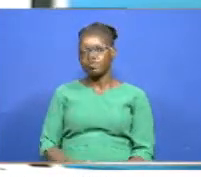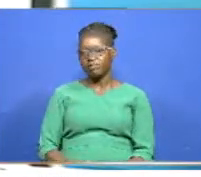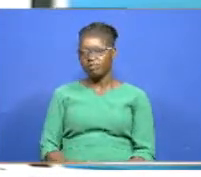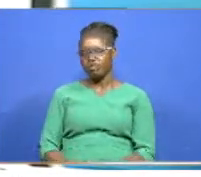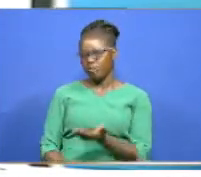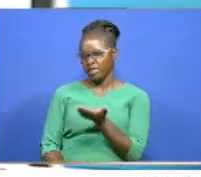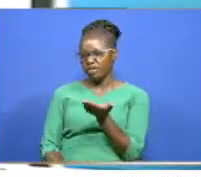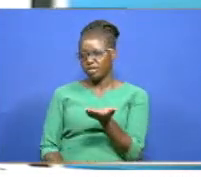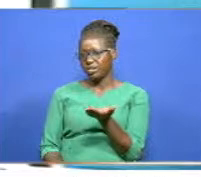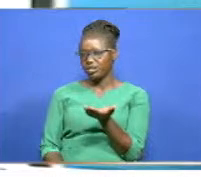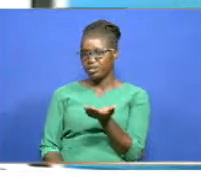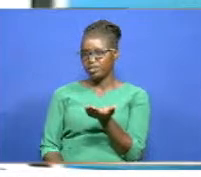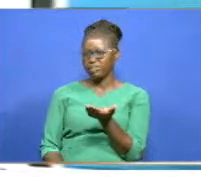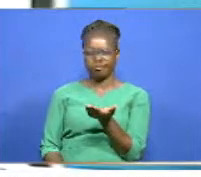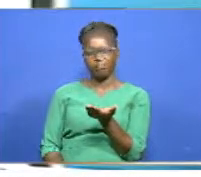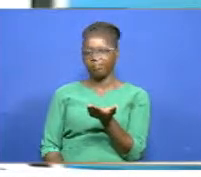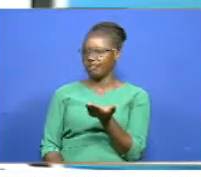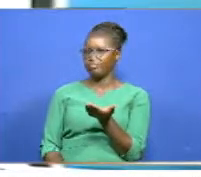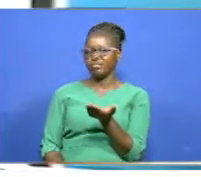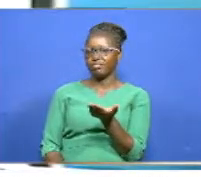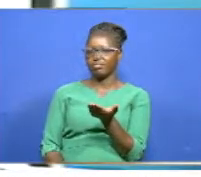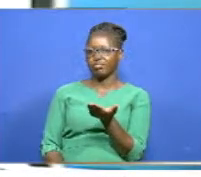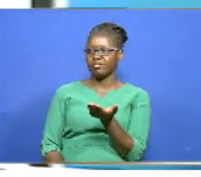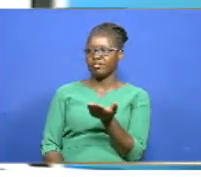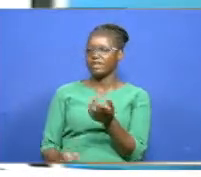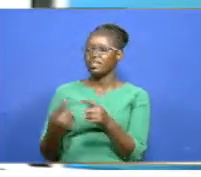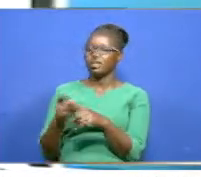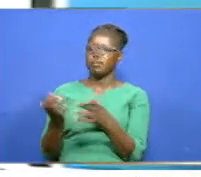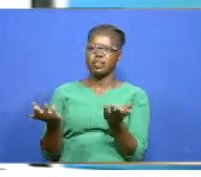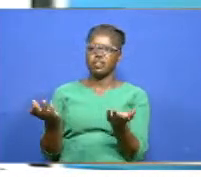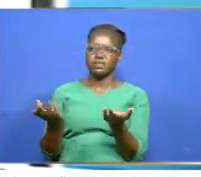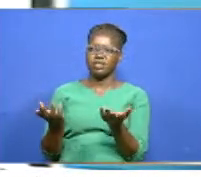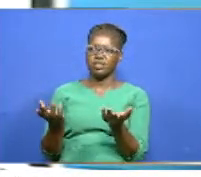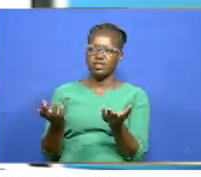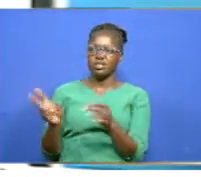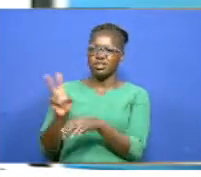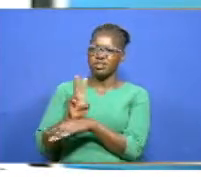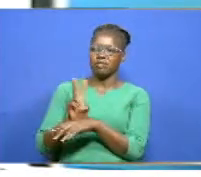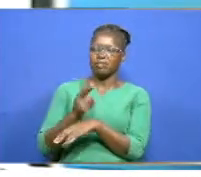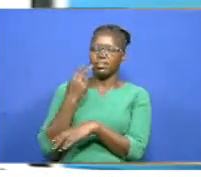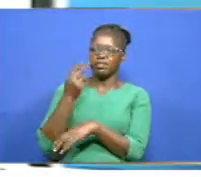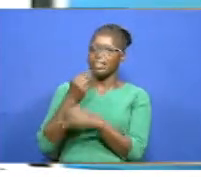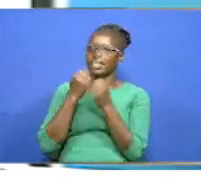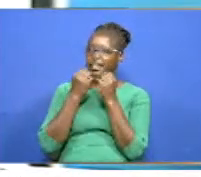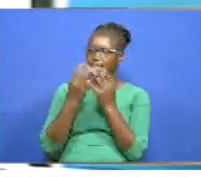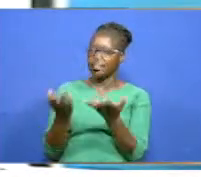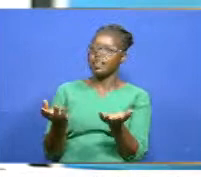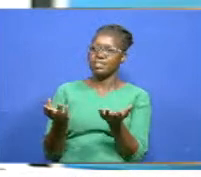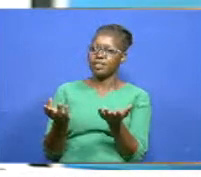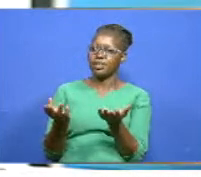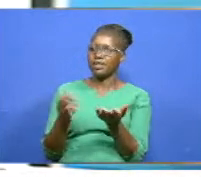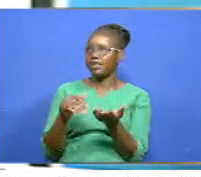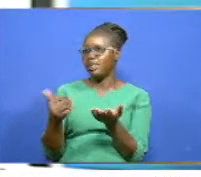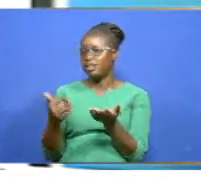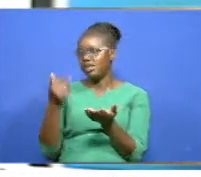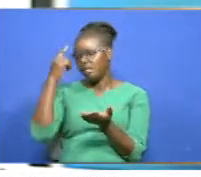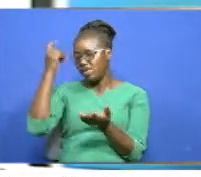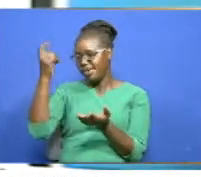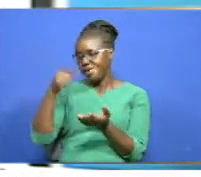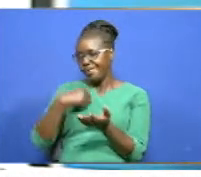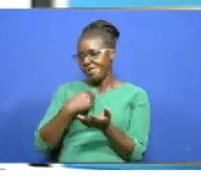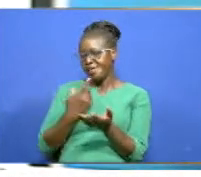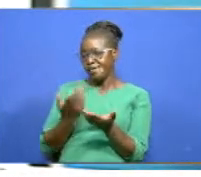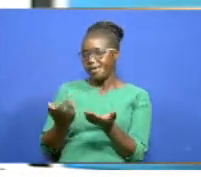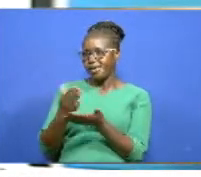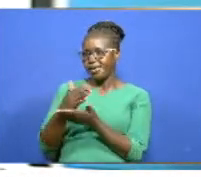thing is not really, this election is coming up, but then I don't see value in it. I'm not seeing any of my dreams